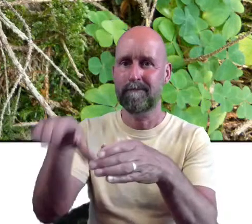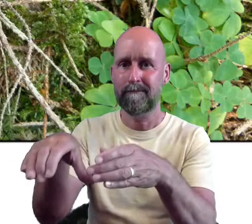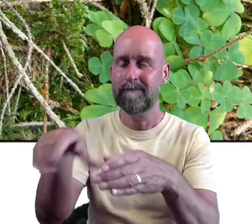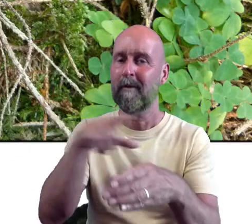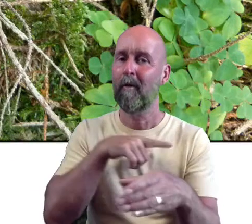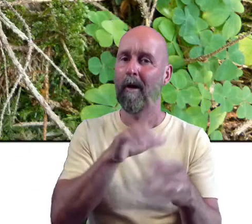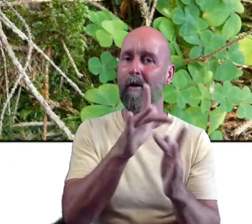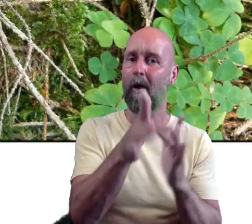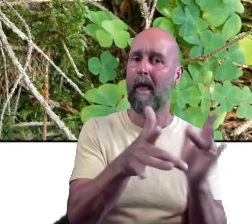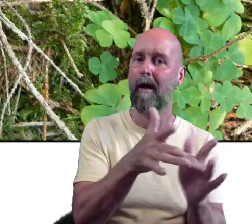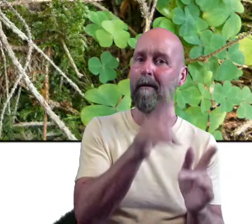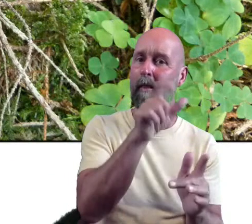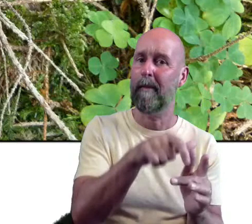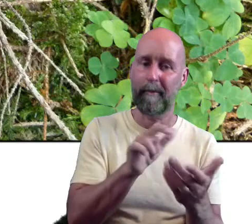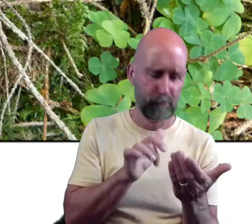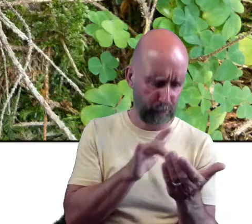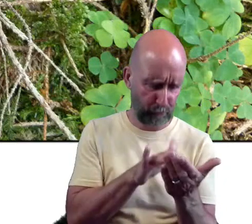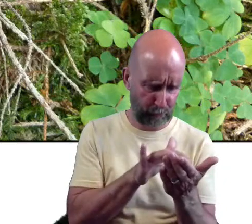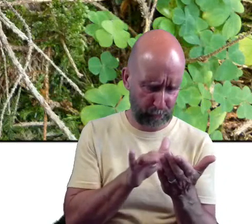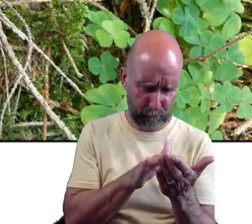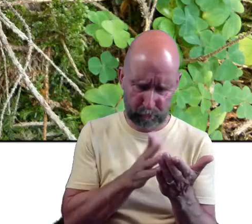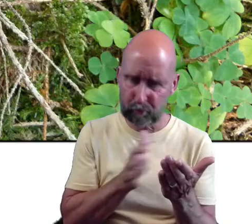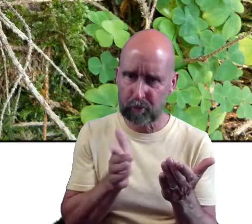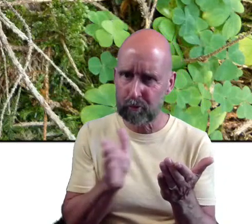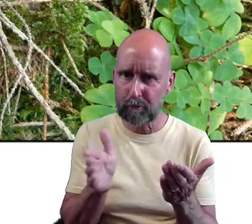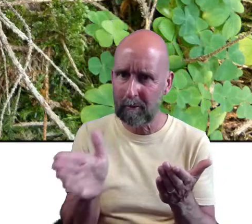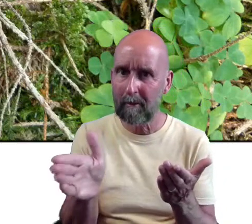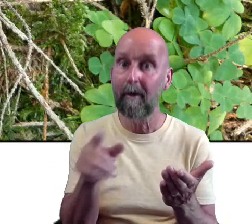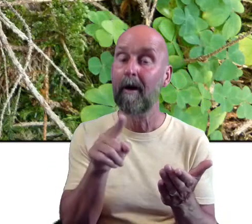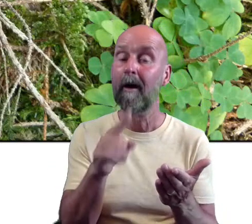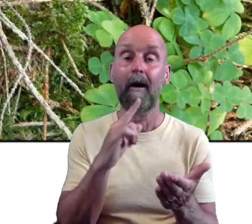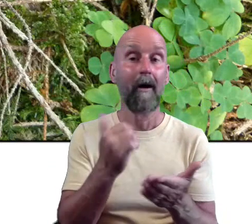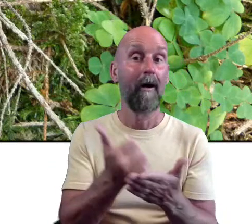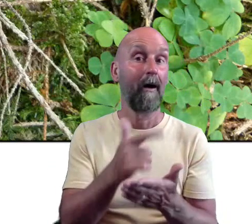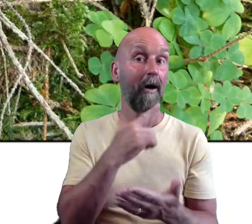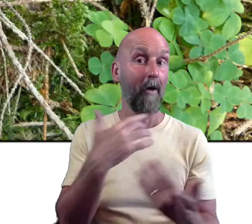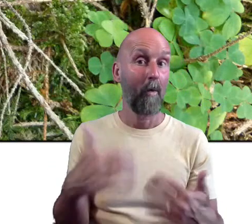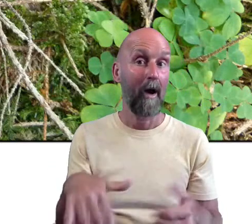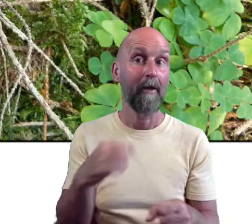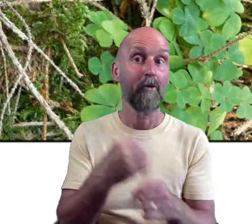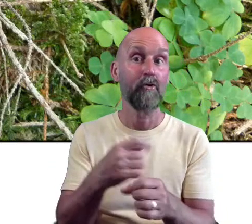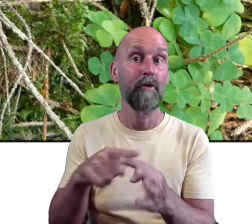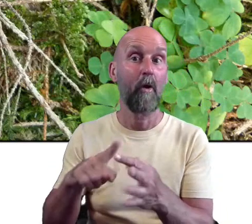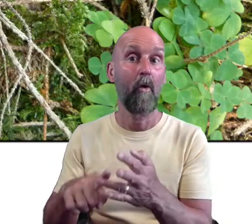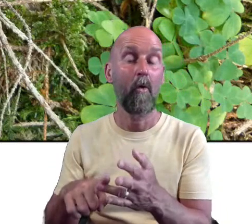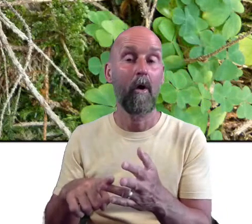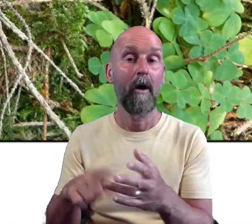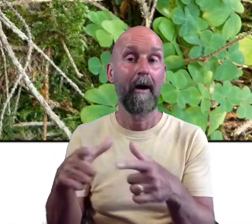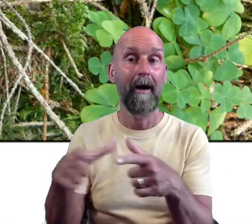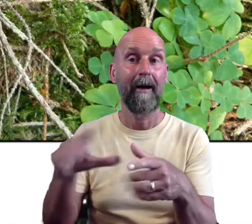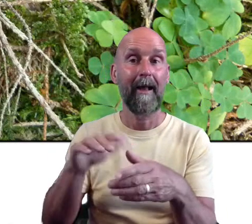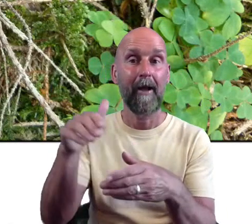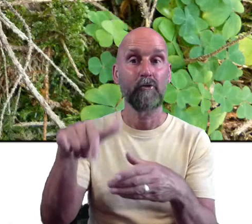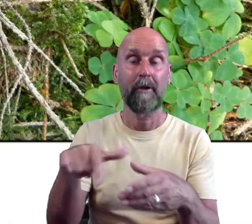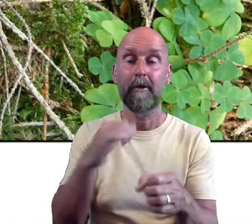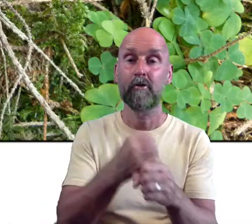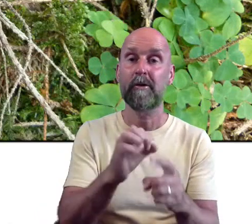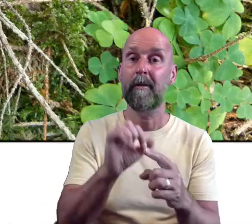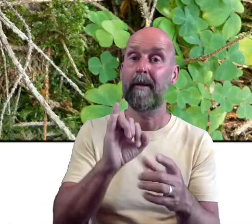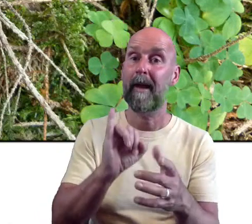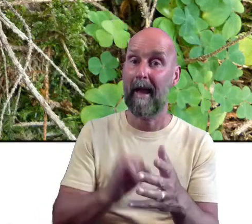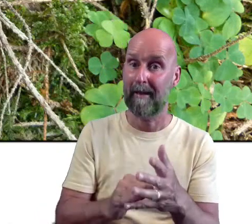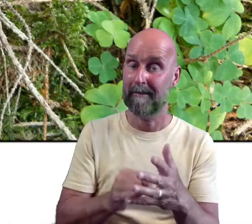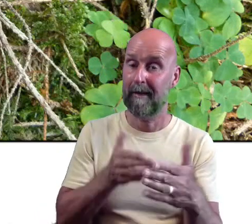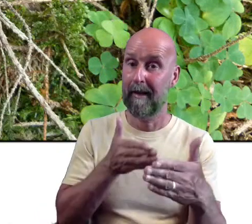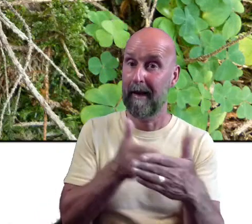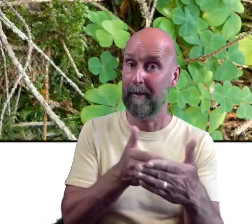for other people to find. And the genius thing about geocaching is that it takes the limitations of GPS and uses them to support